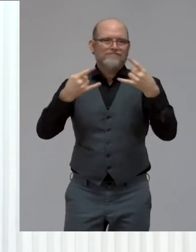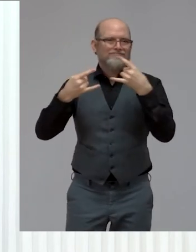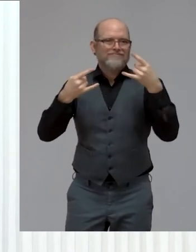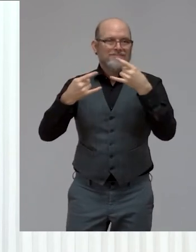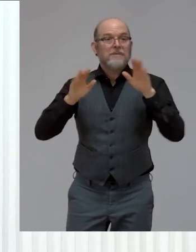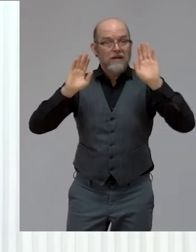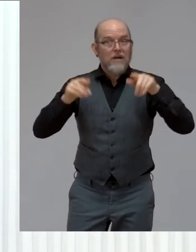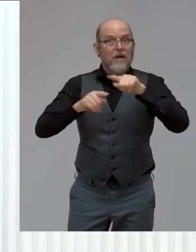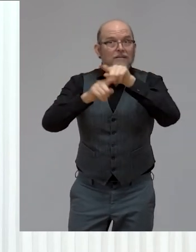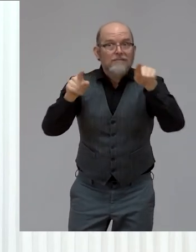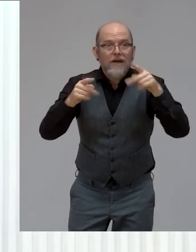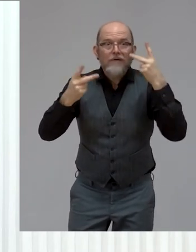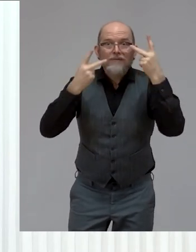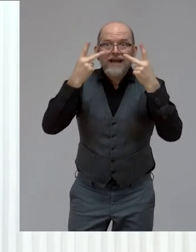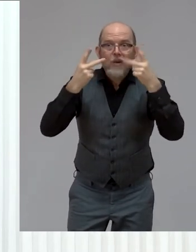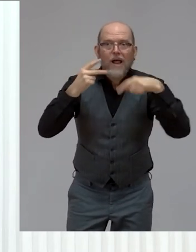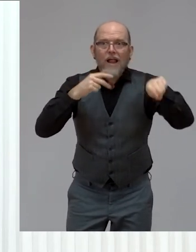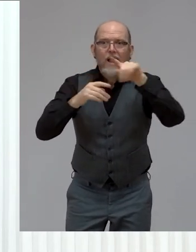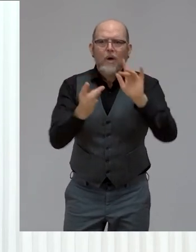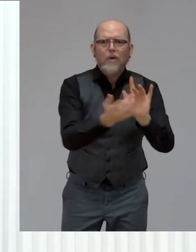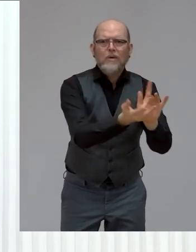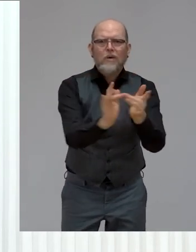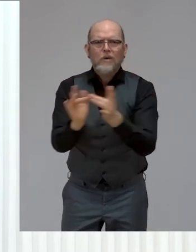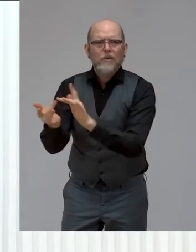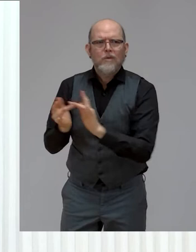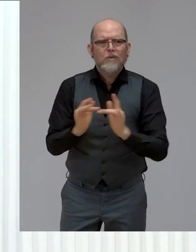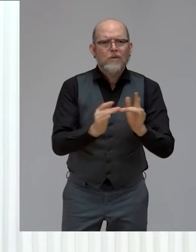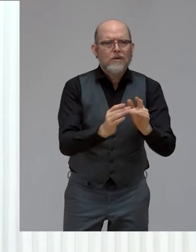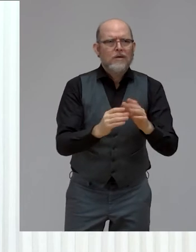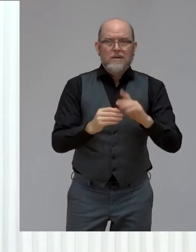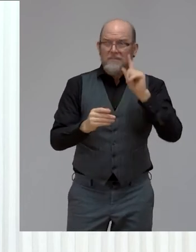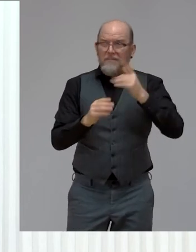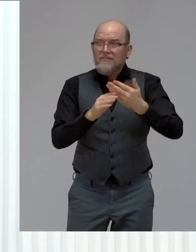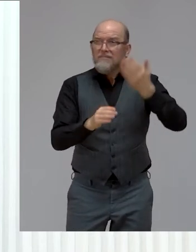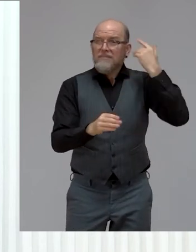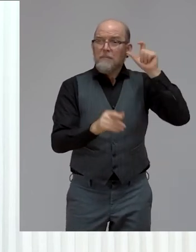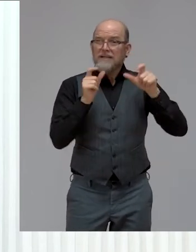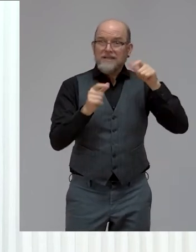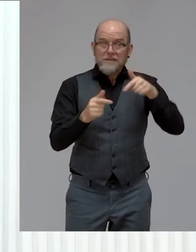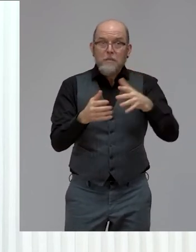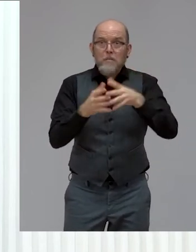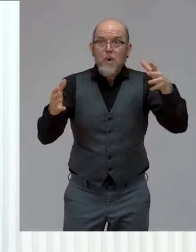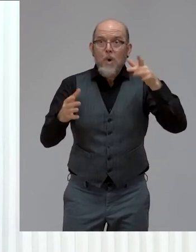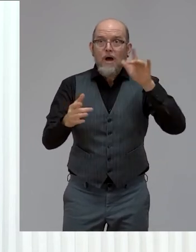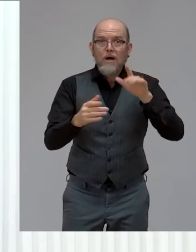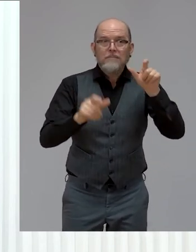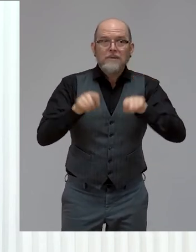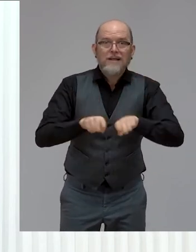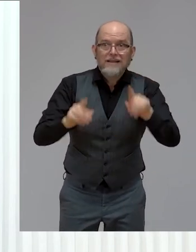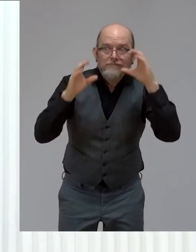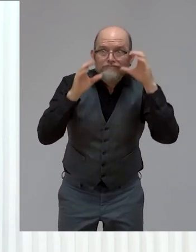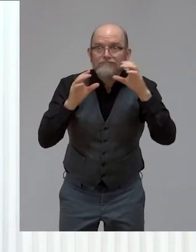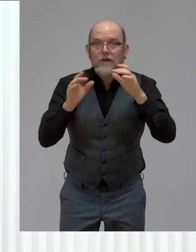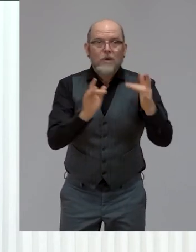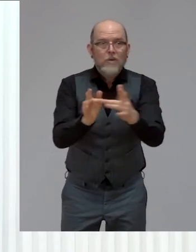virtually, in larger numbers than ever before, and with some amongst of you, I am sure, may never